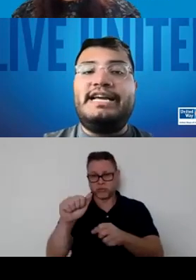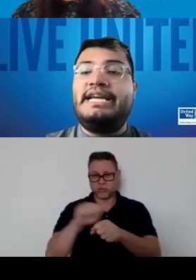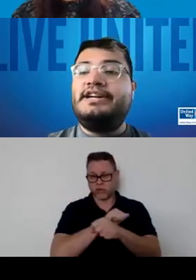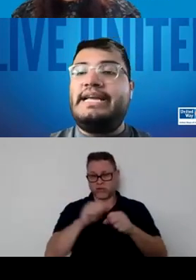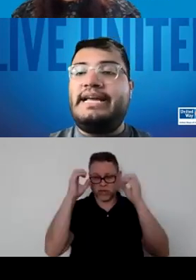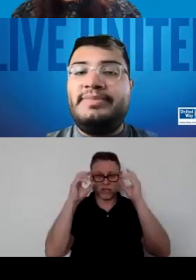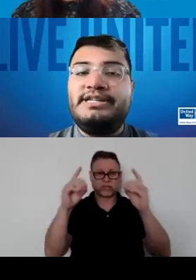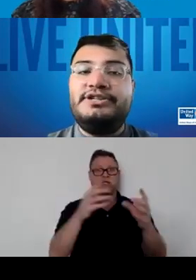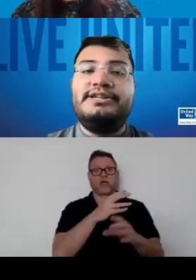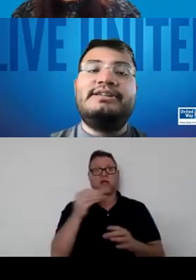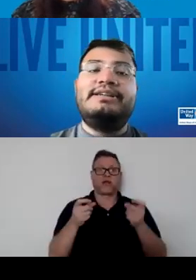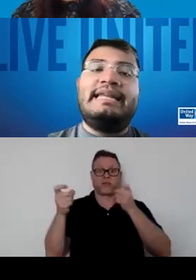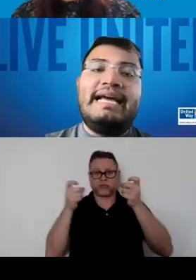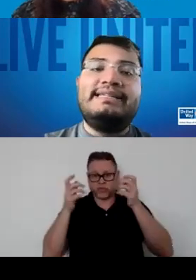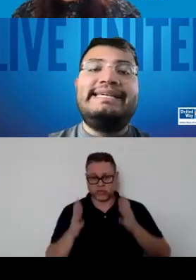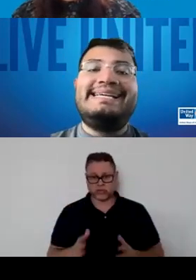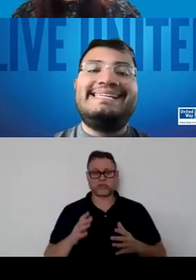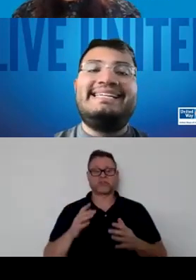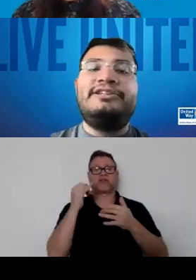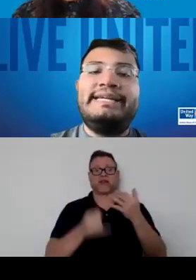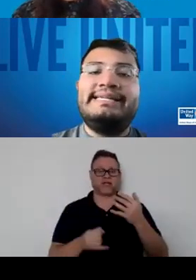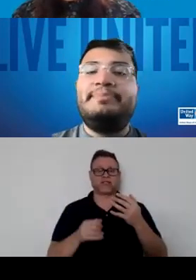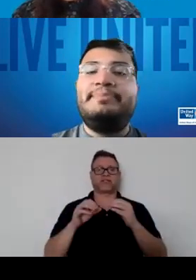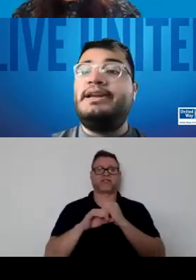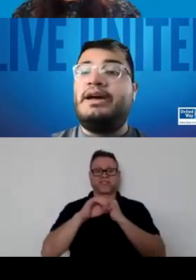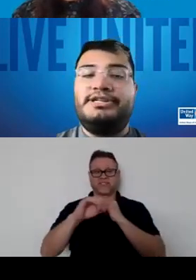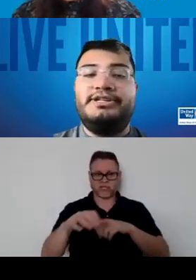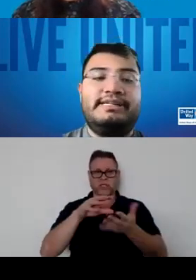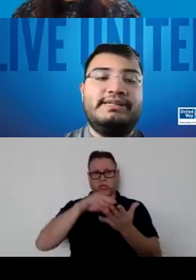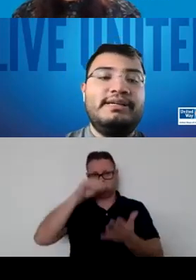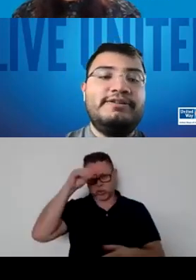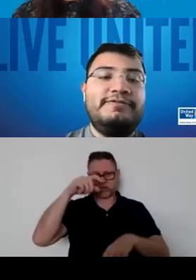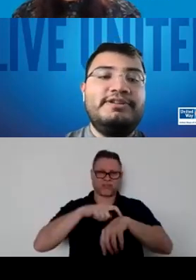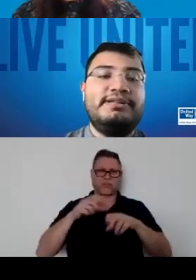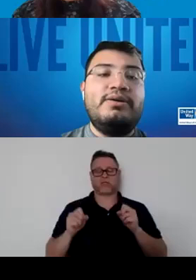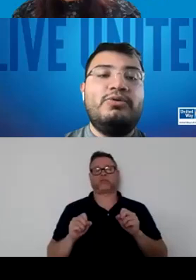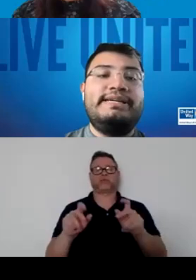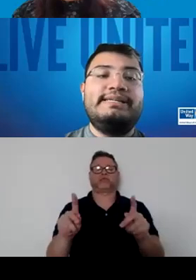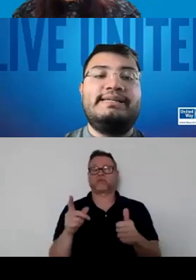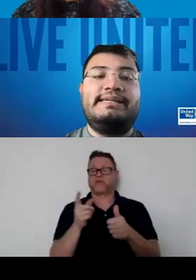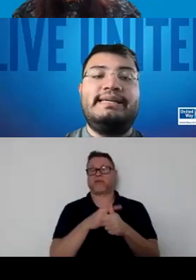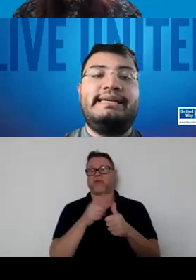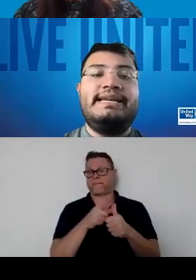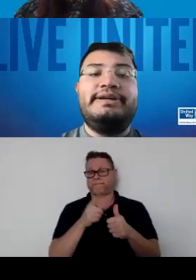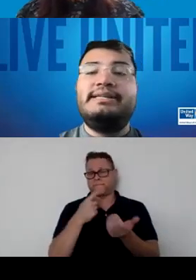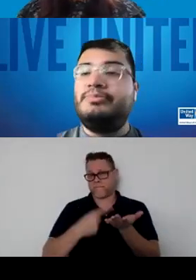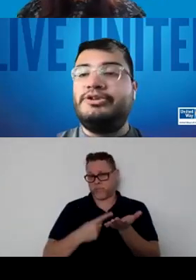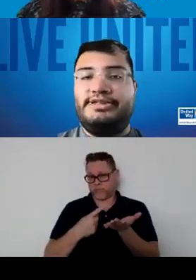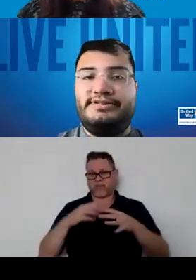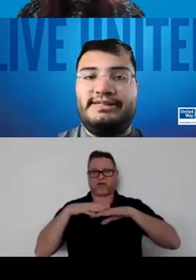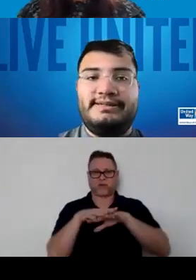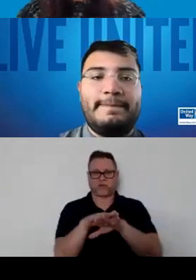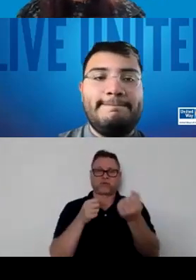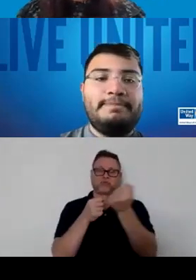for educators and administrators, and lastly, extended learning time and opportunities. So first, we'll be discussing the integrated